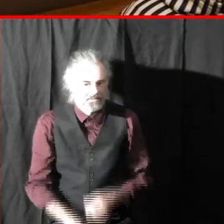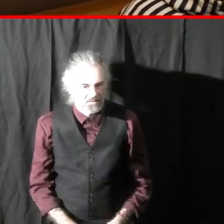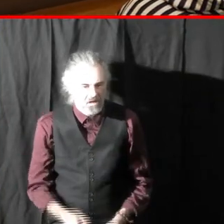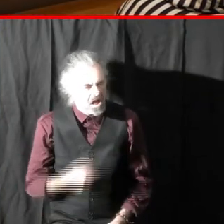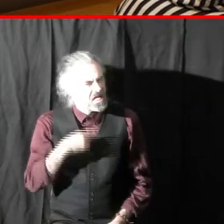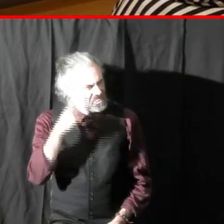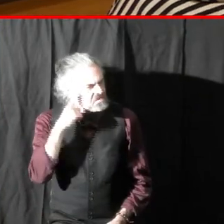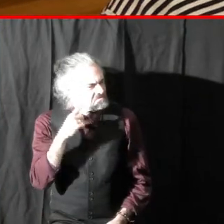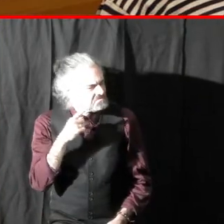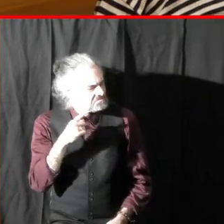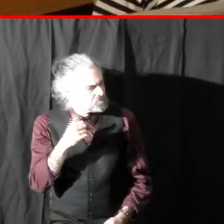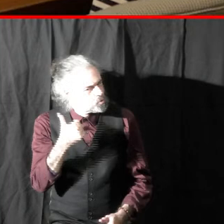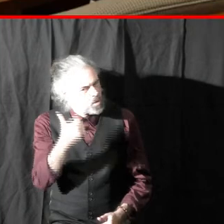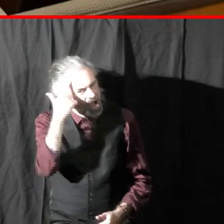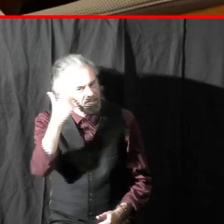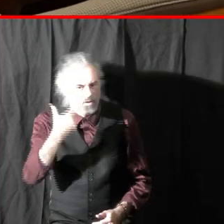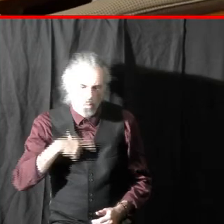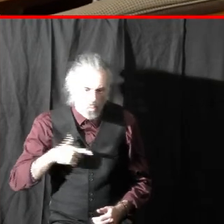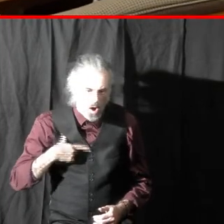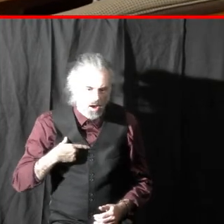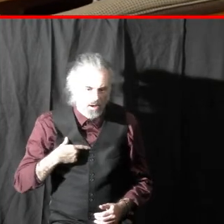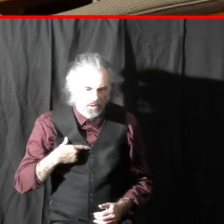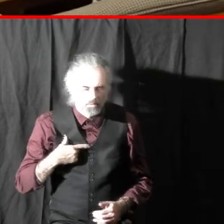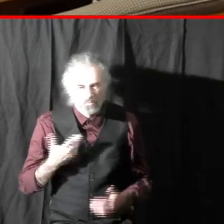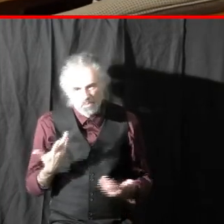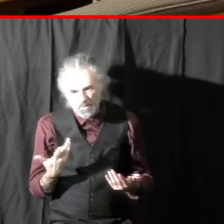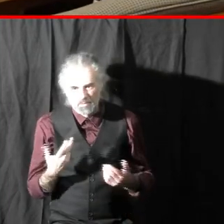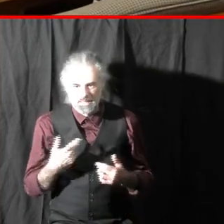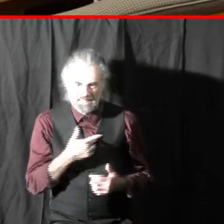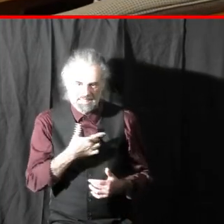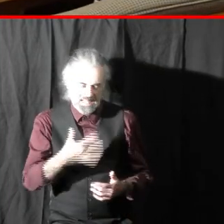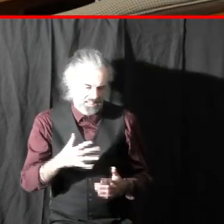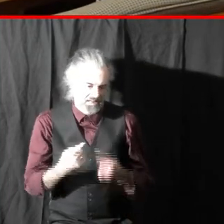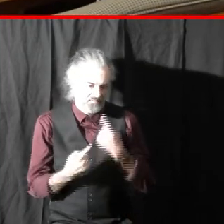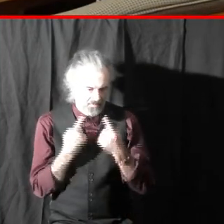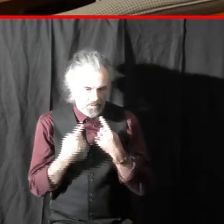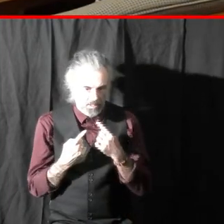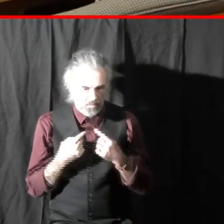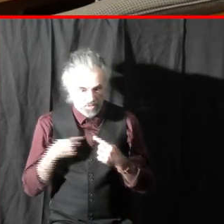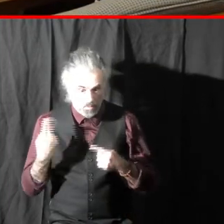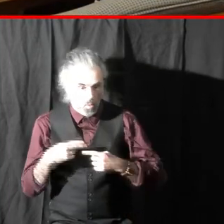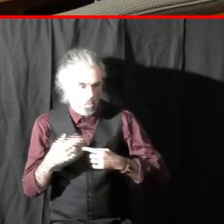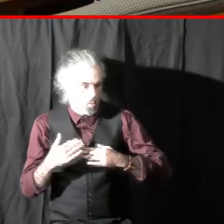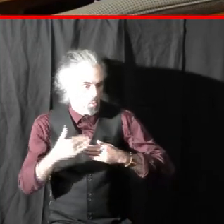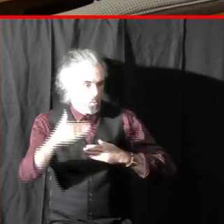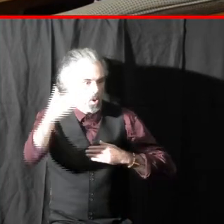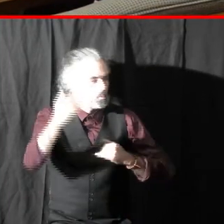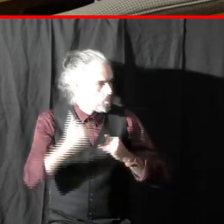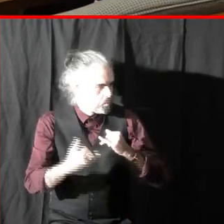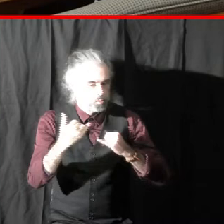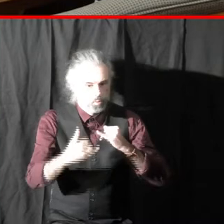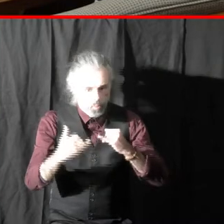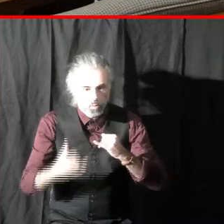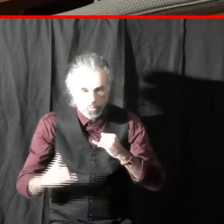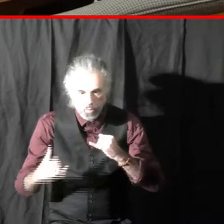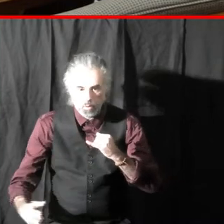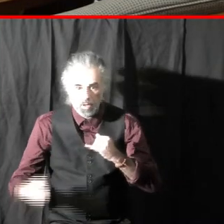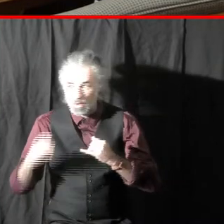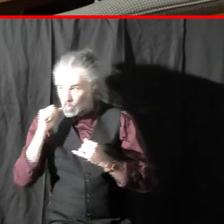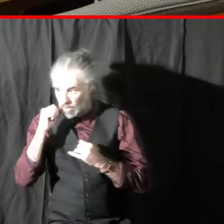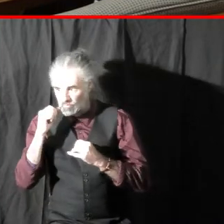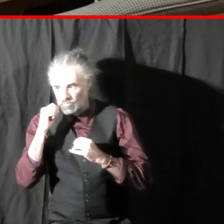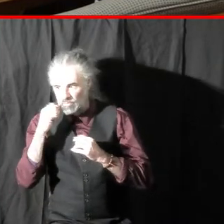idea. Because I guess with such like sensitive information that could escalate, as our science communicator found out when she was